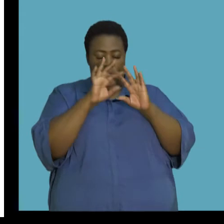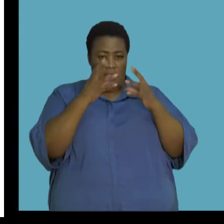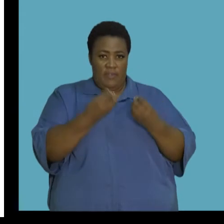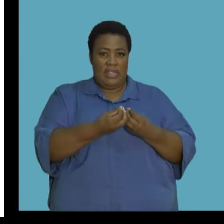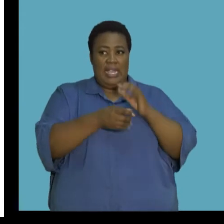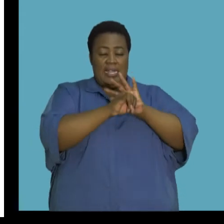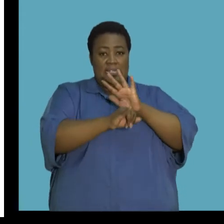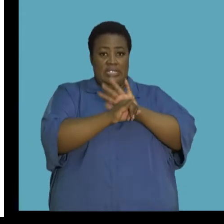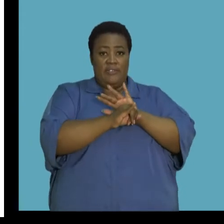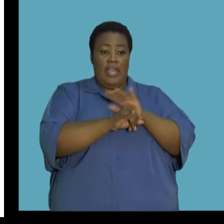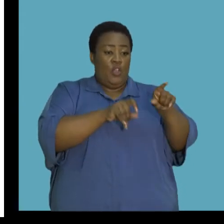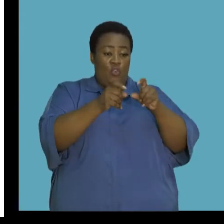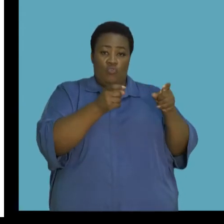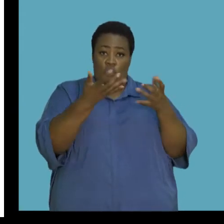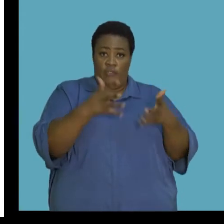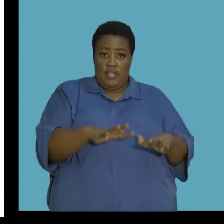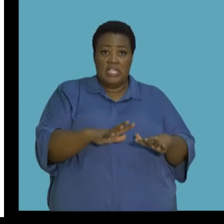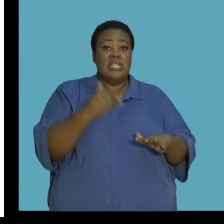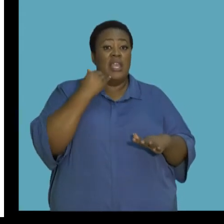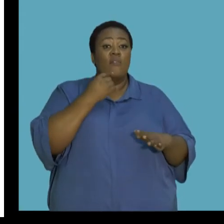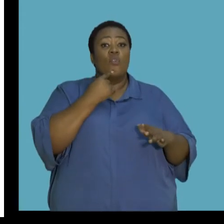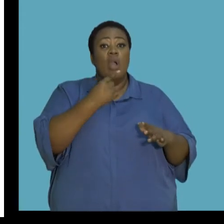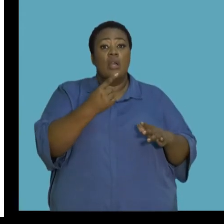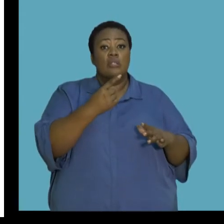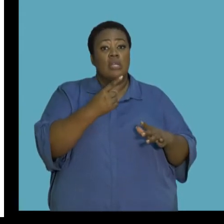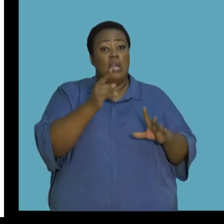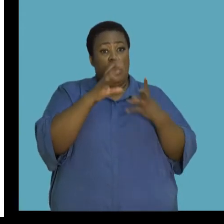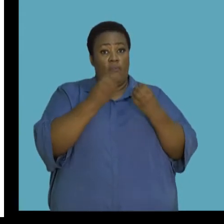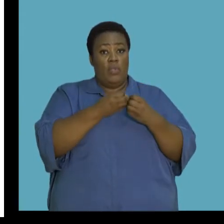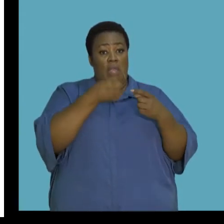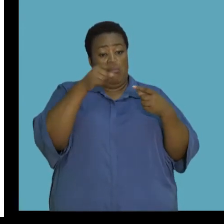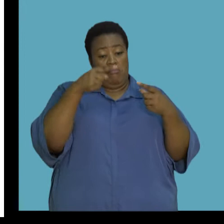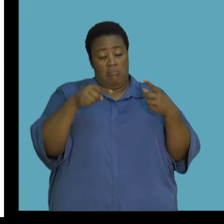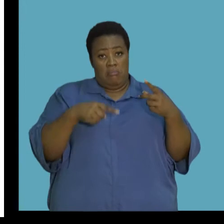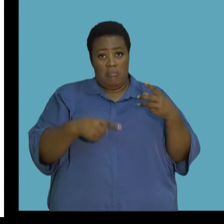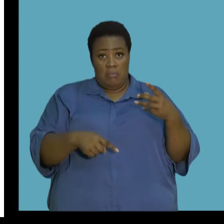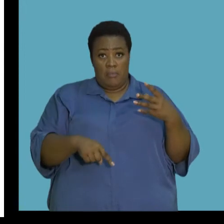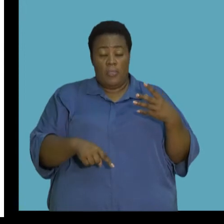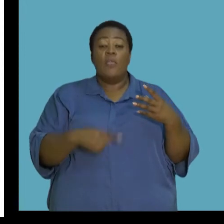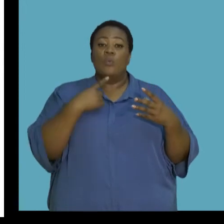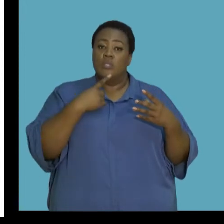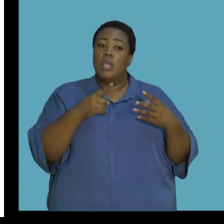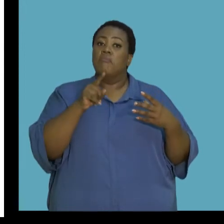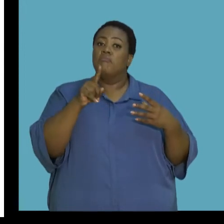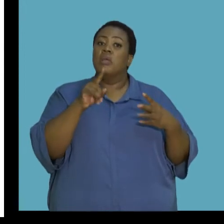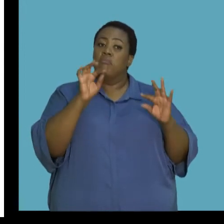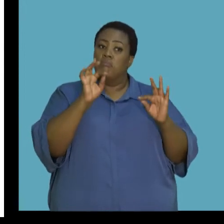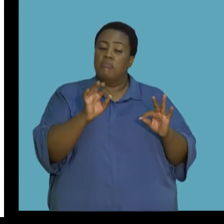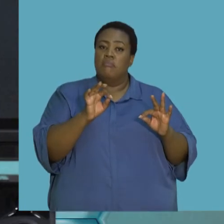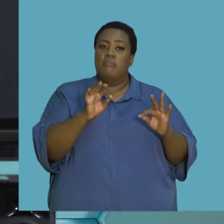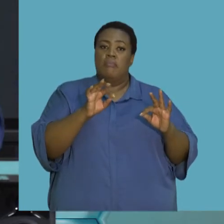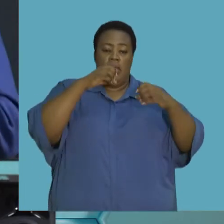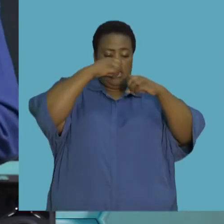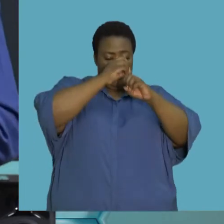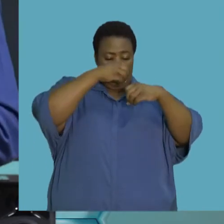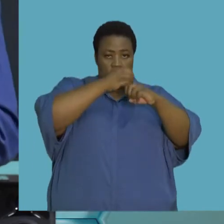all the variables been identified and controlled? And if you answer all these questions correctly, we refer to that as being now a